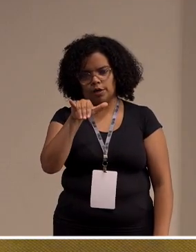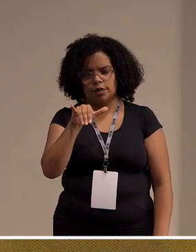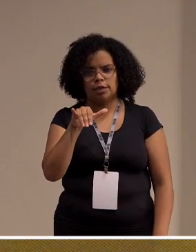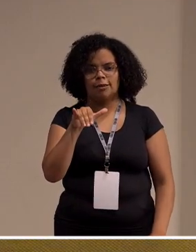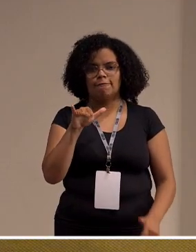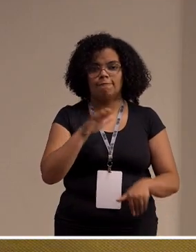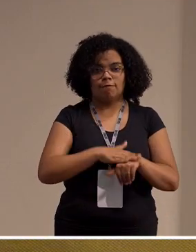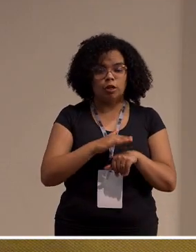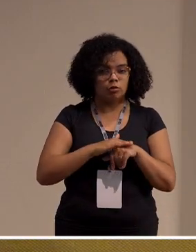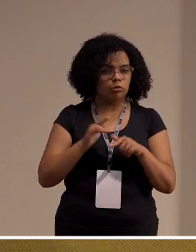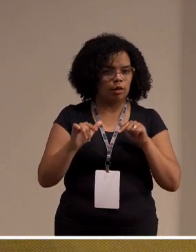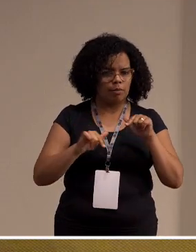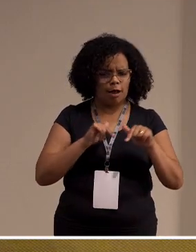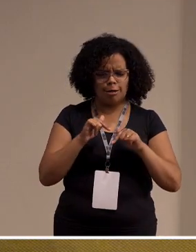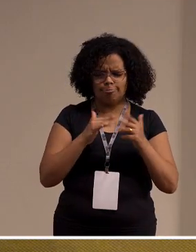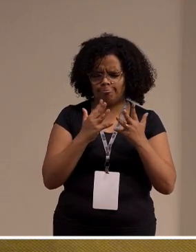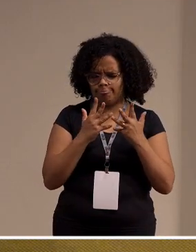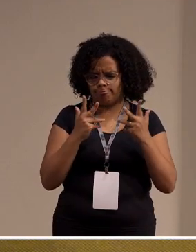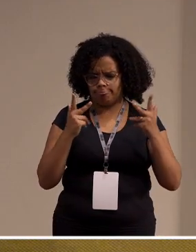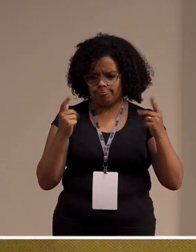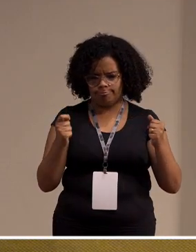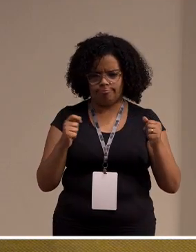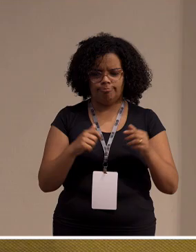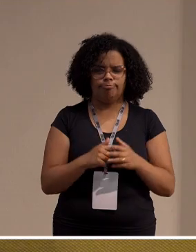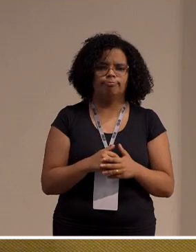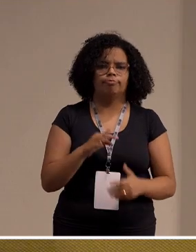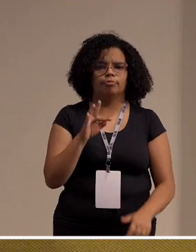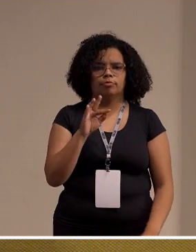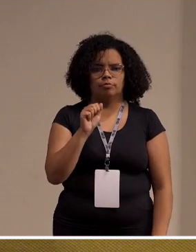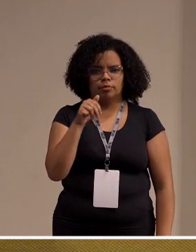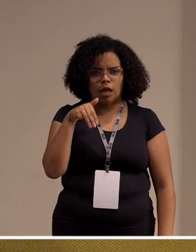And Ta-Nehisi Coates at the Atlantic.